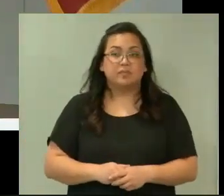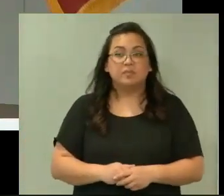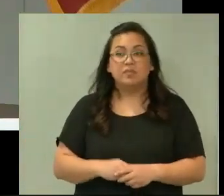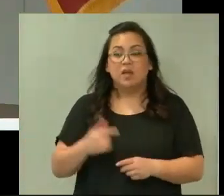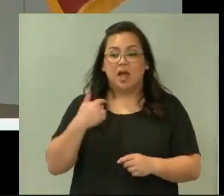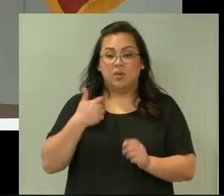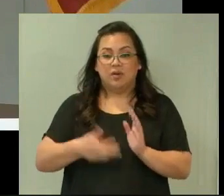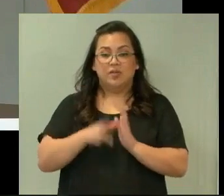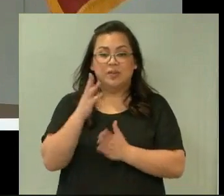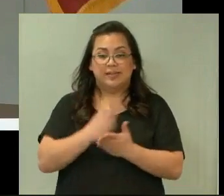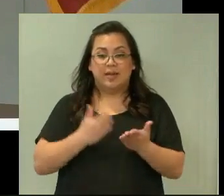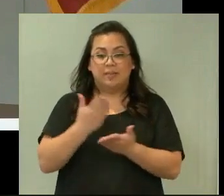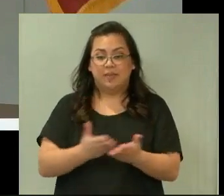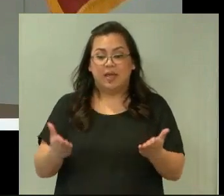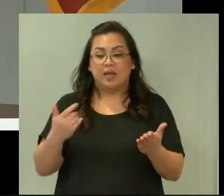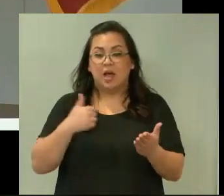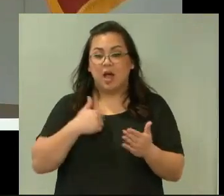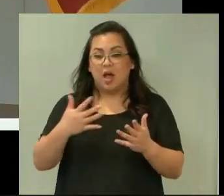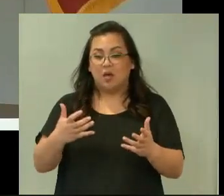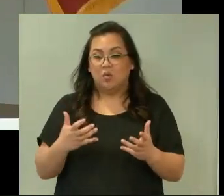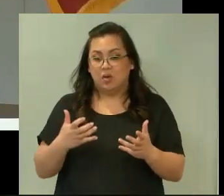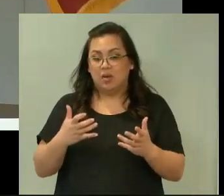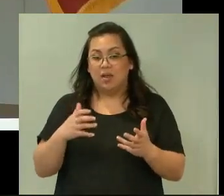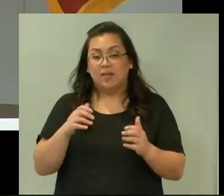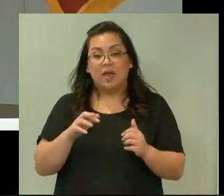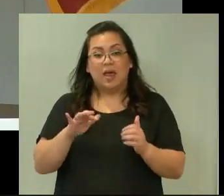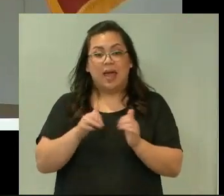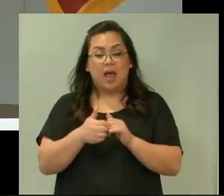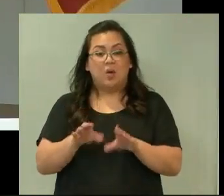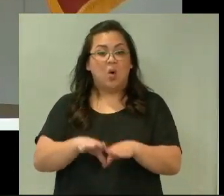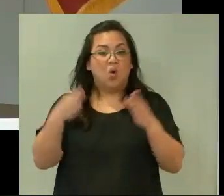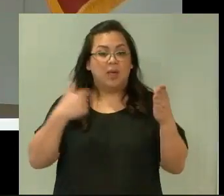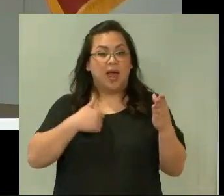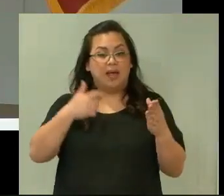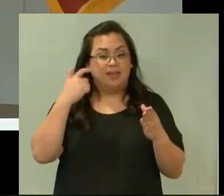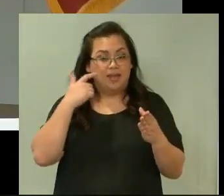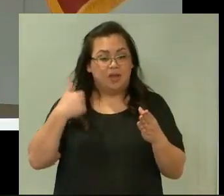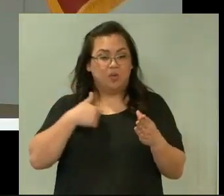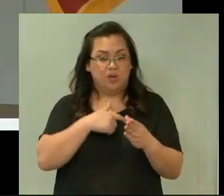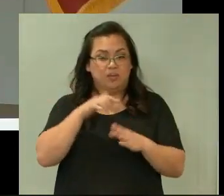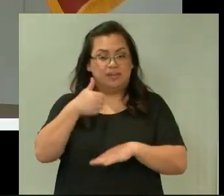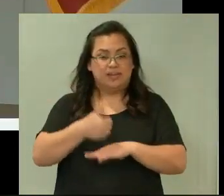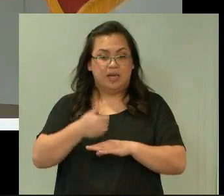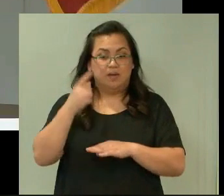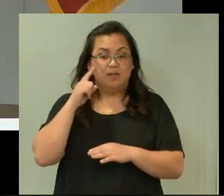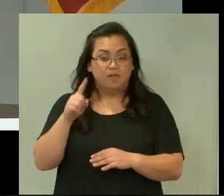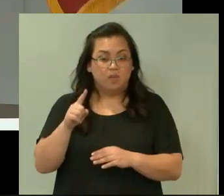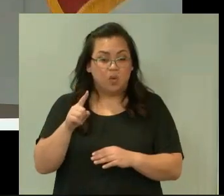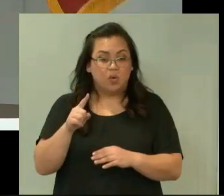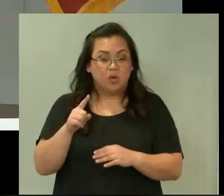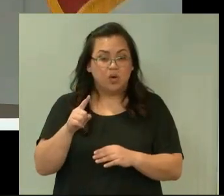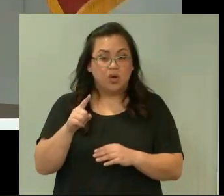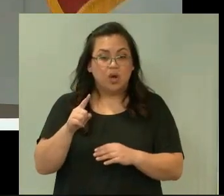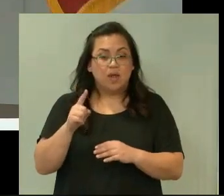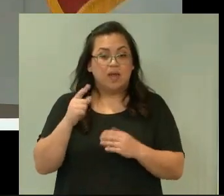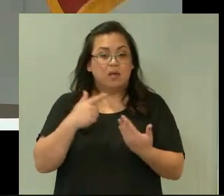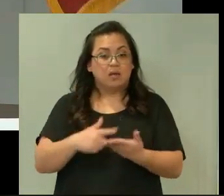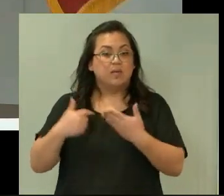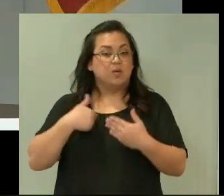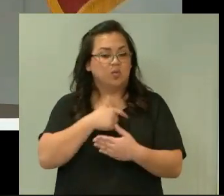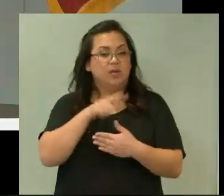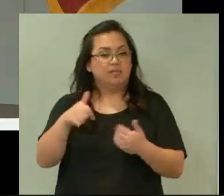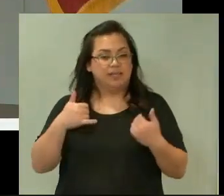over a couple of things on the reopening that I think will lay out for the conversation that we need to